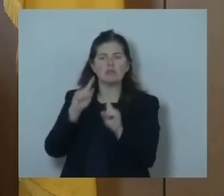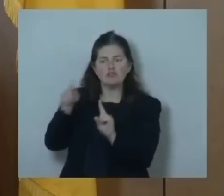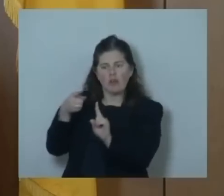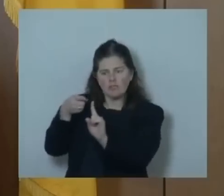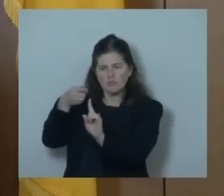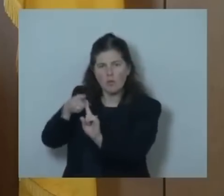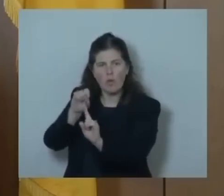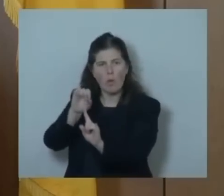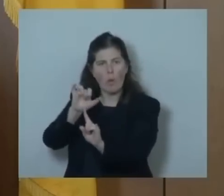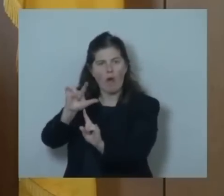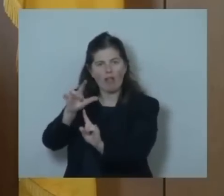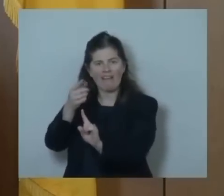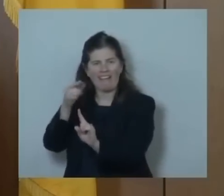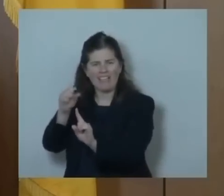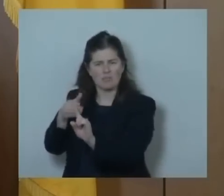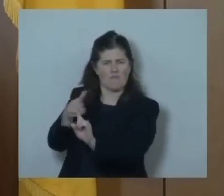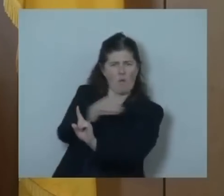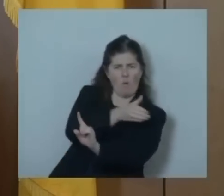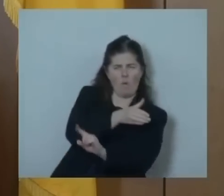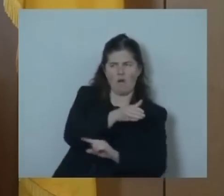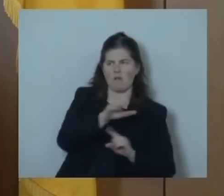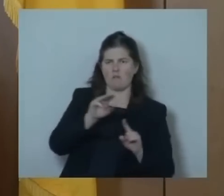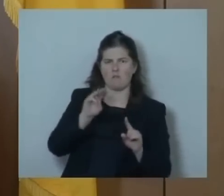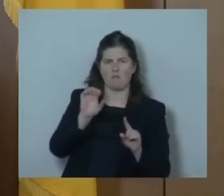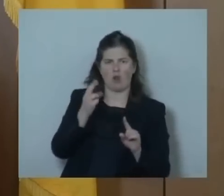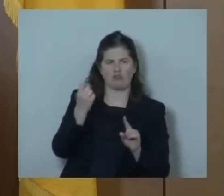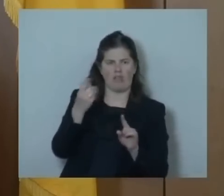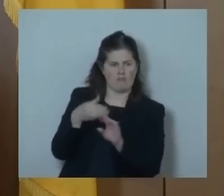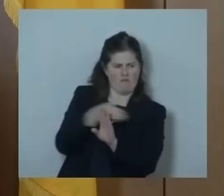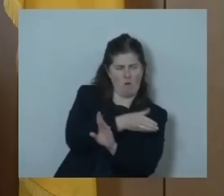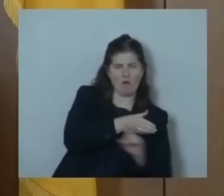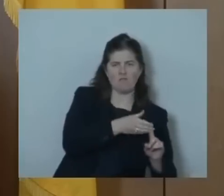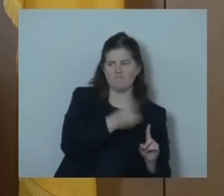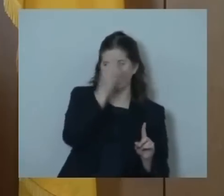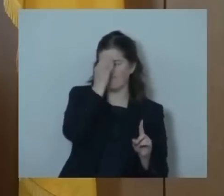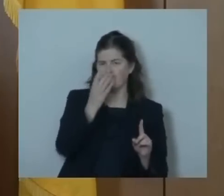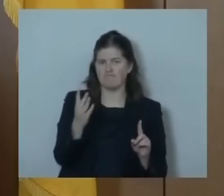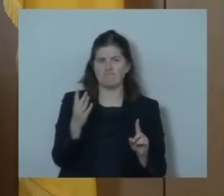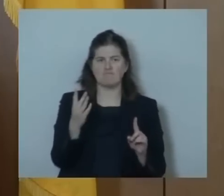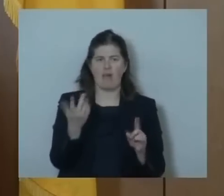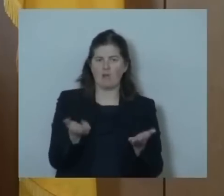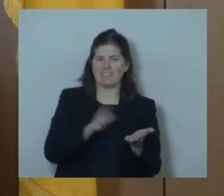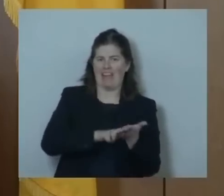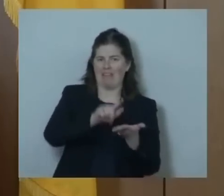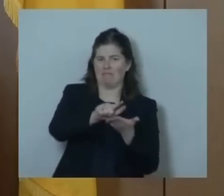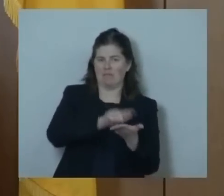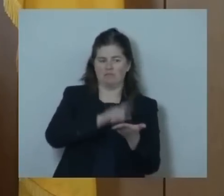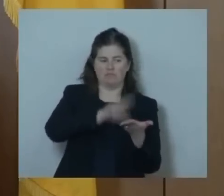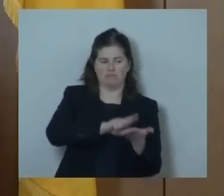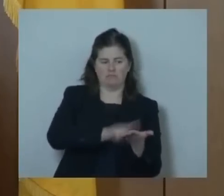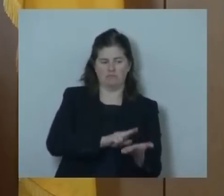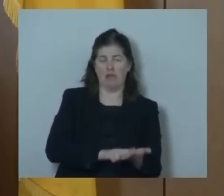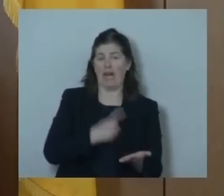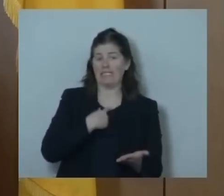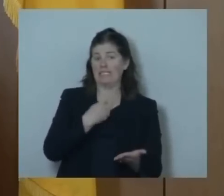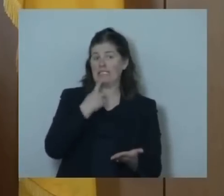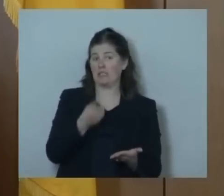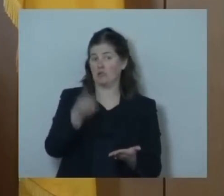gas. So well before March 11th, I signaled when I was signing legislation, I think I said two